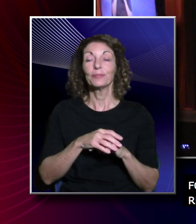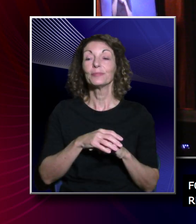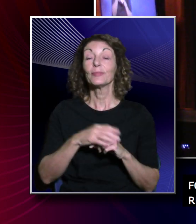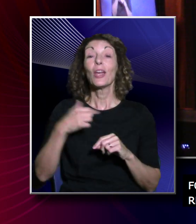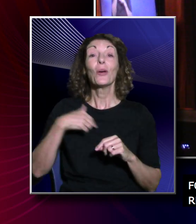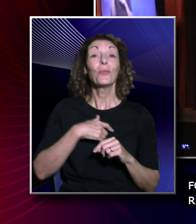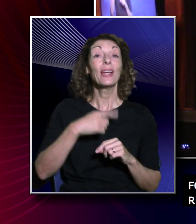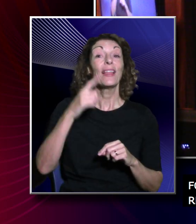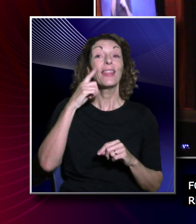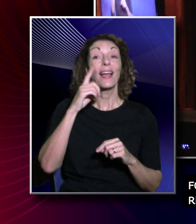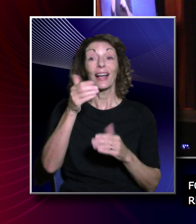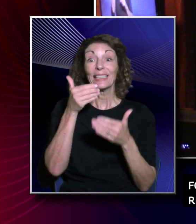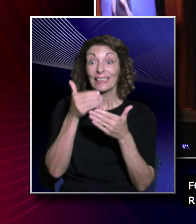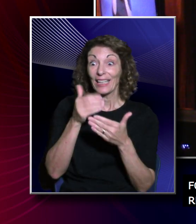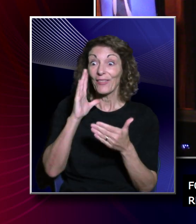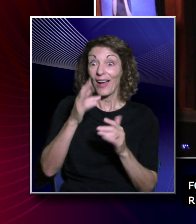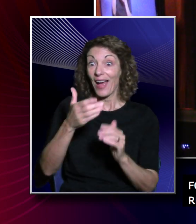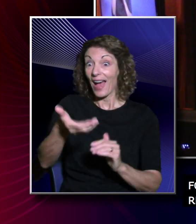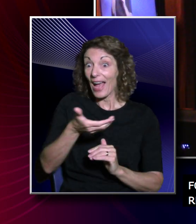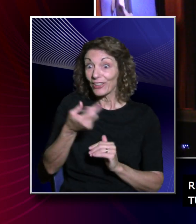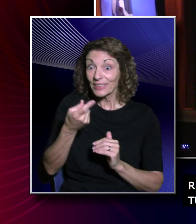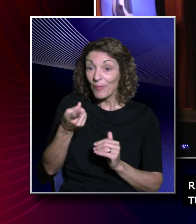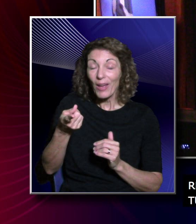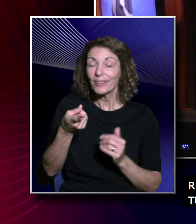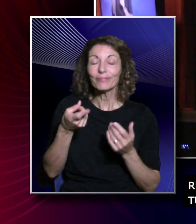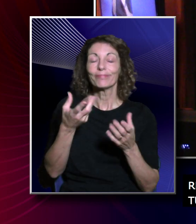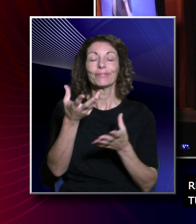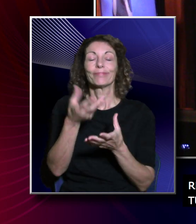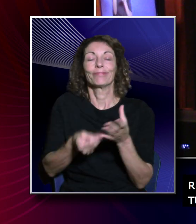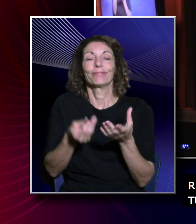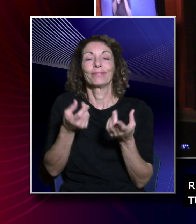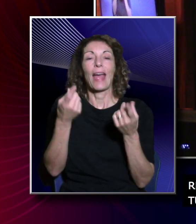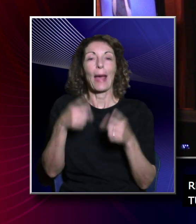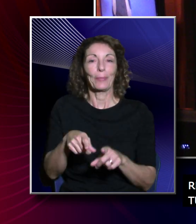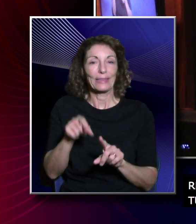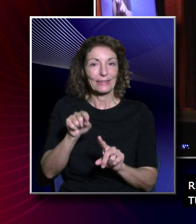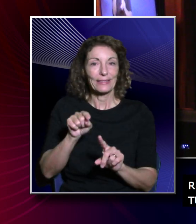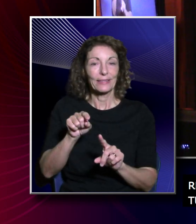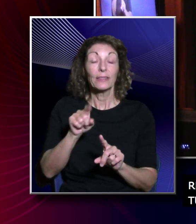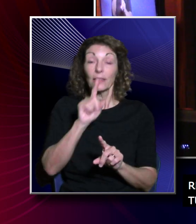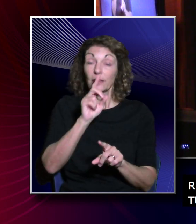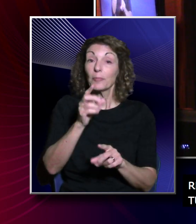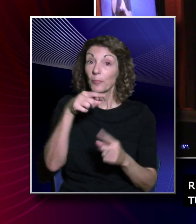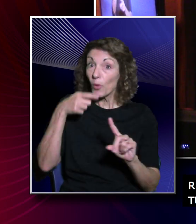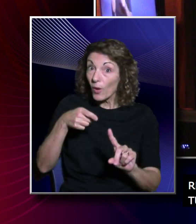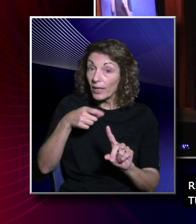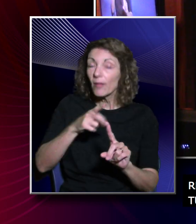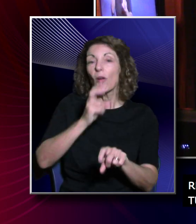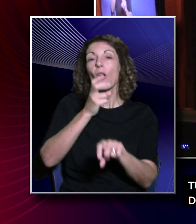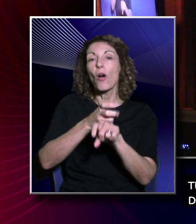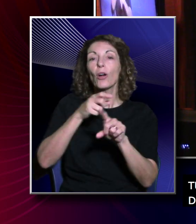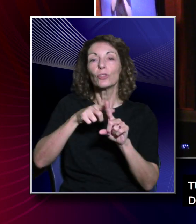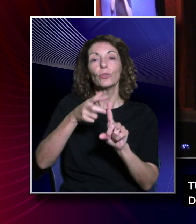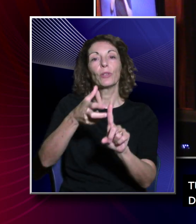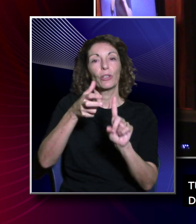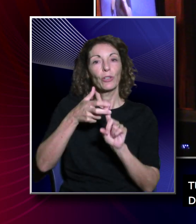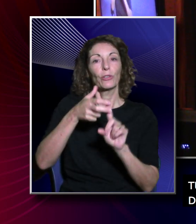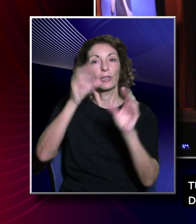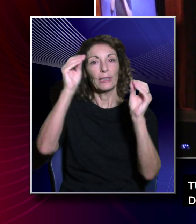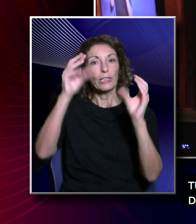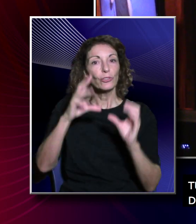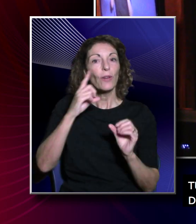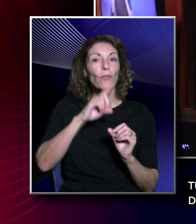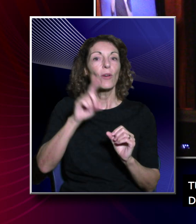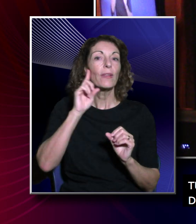hired somebody, it turns out that that doesn't happen. It's really difficult to recruit a teacher for the deaf in Window